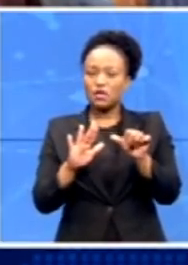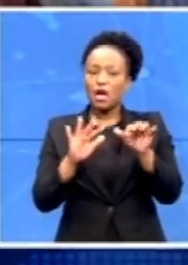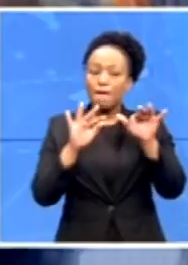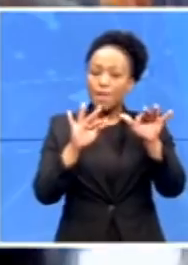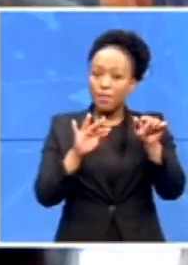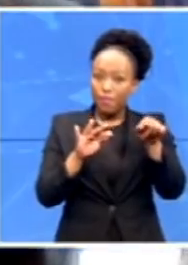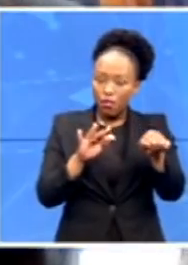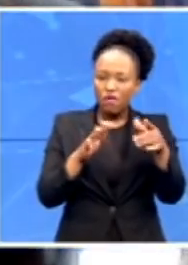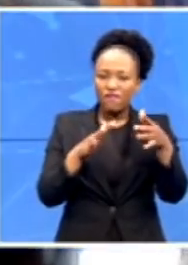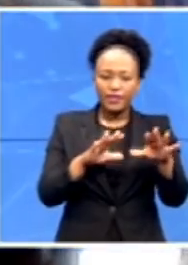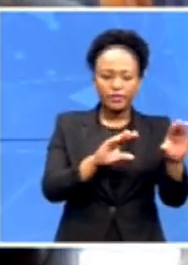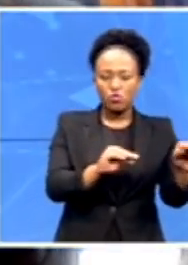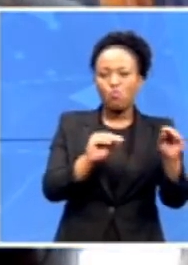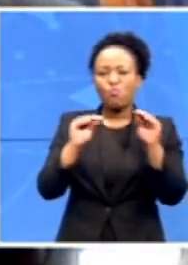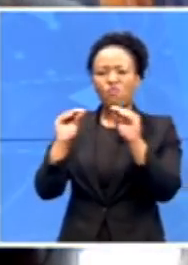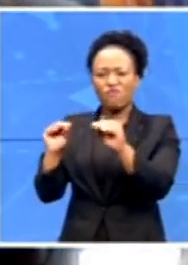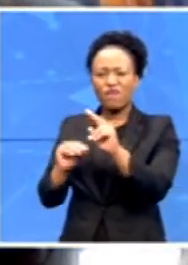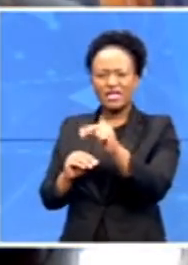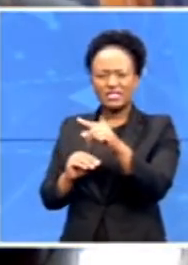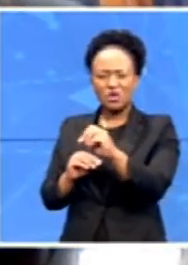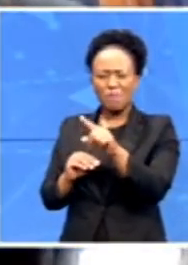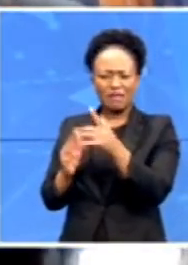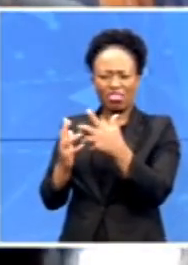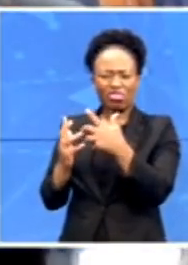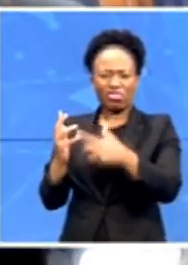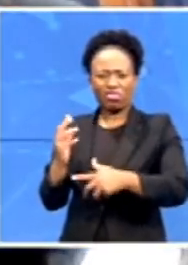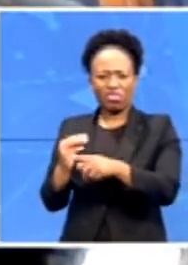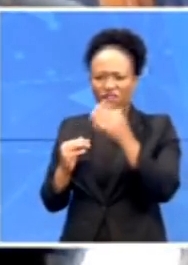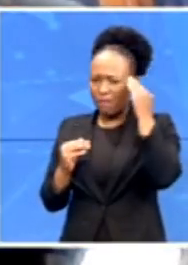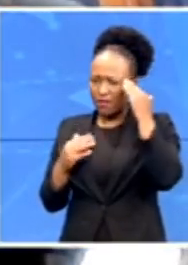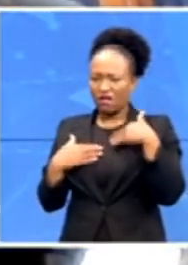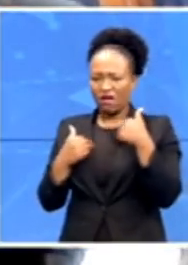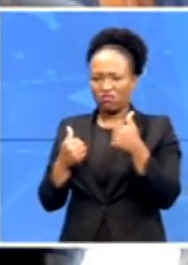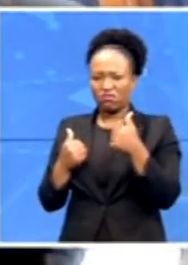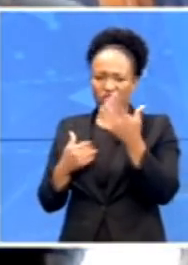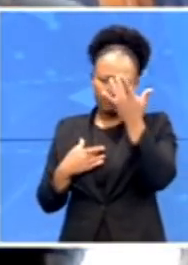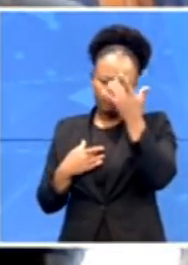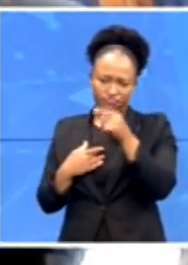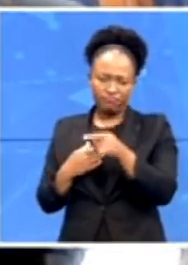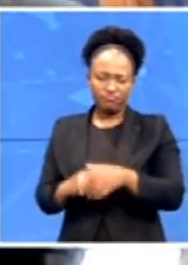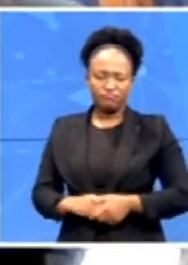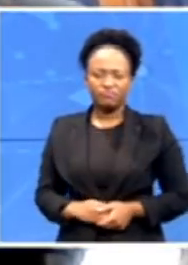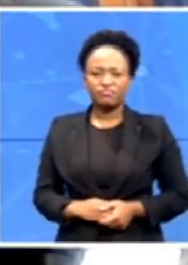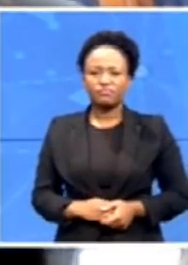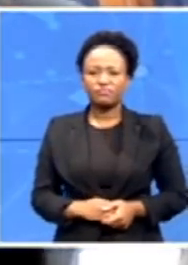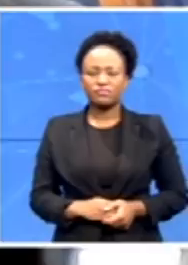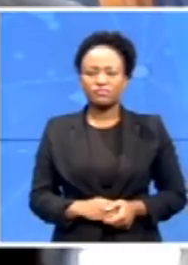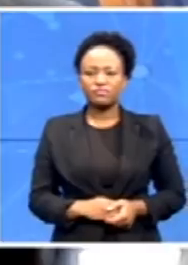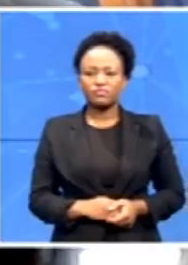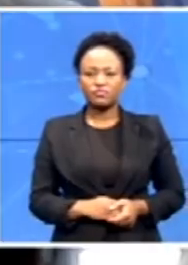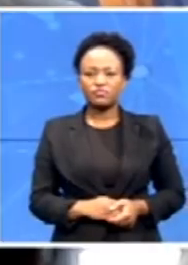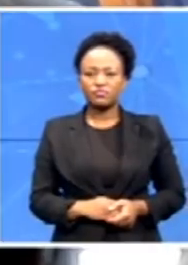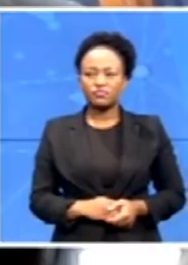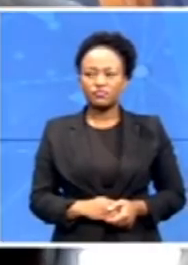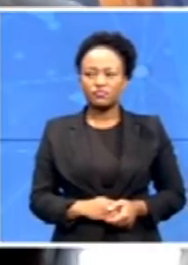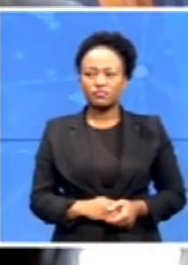you there live. And amended to read as follows. He informed me that he was instructed by